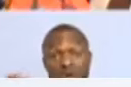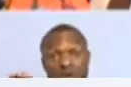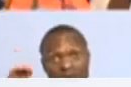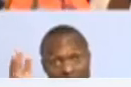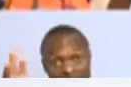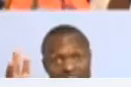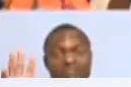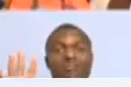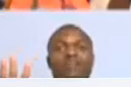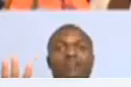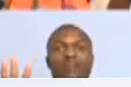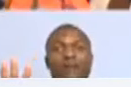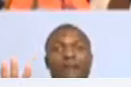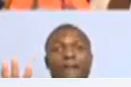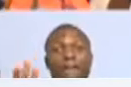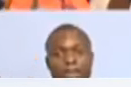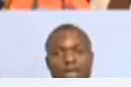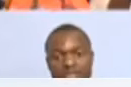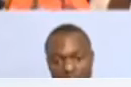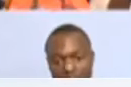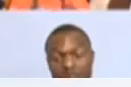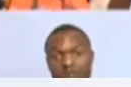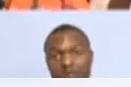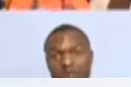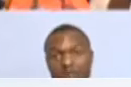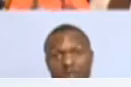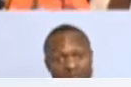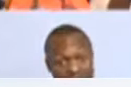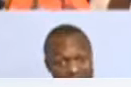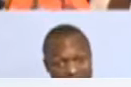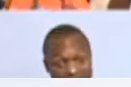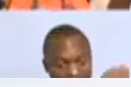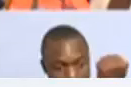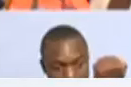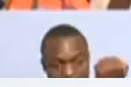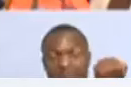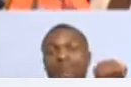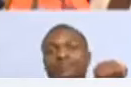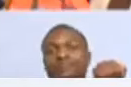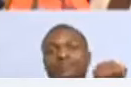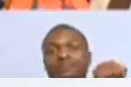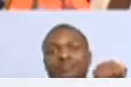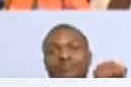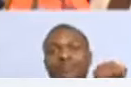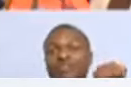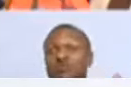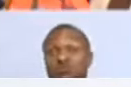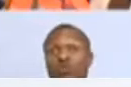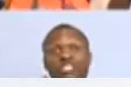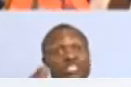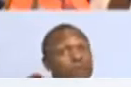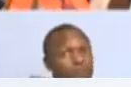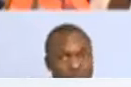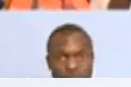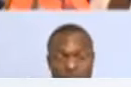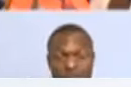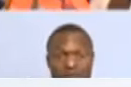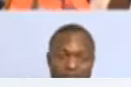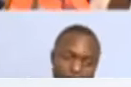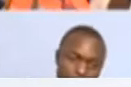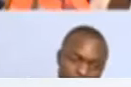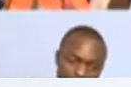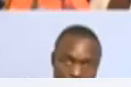40,865 metric tons of relief white maize, non-GMO, has been distributed